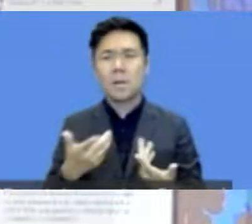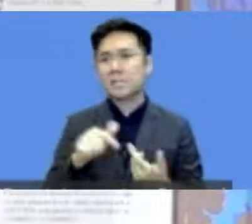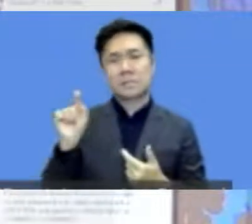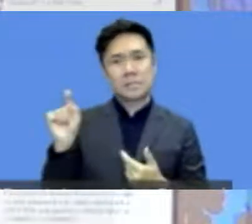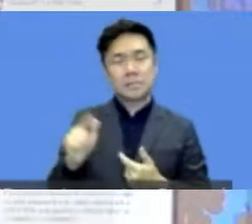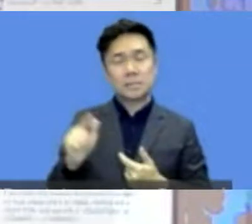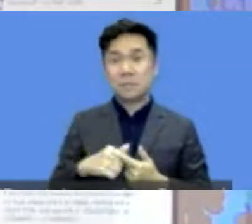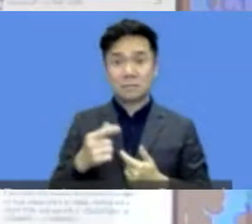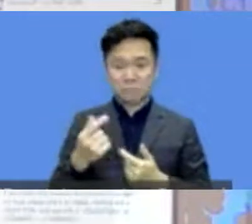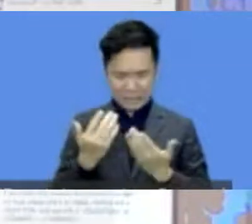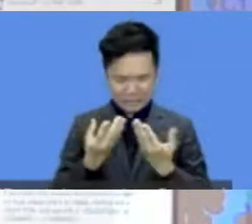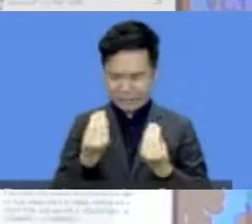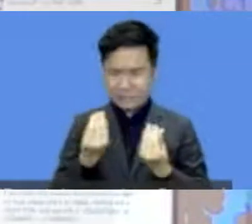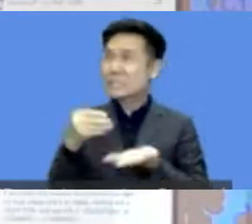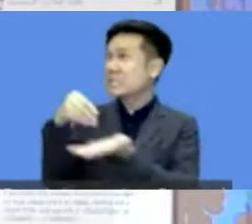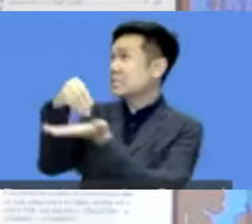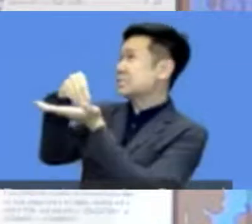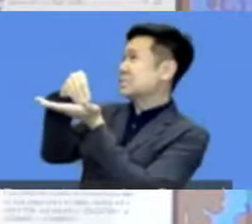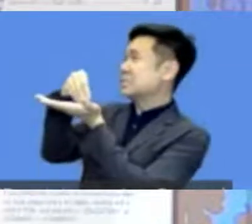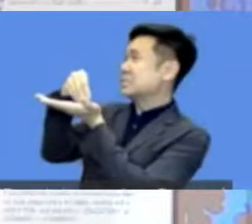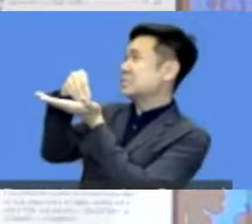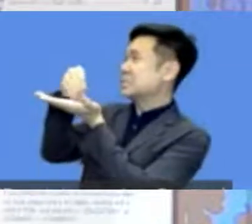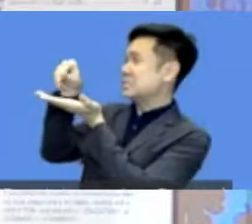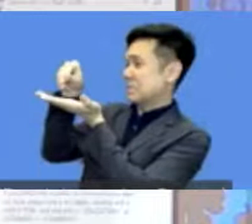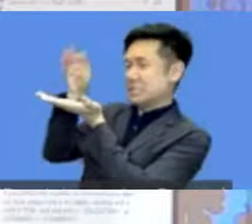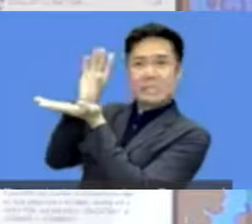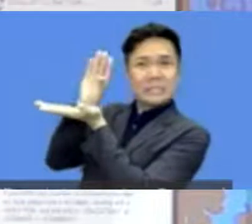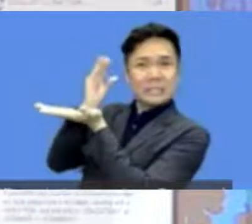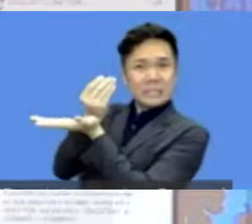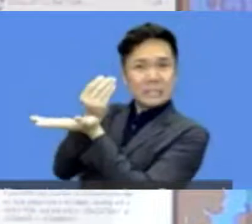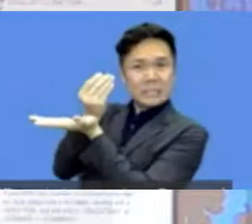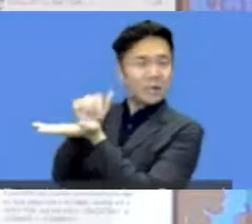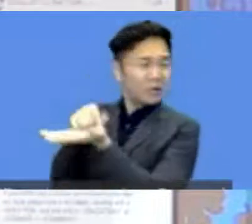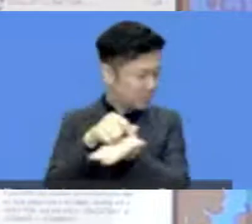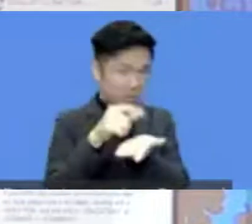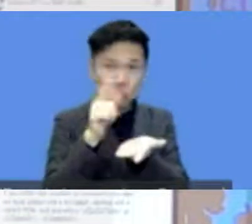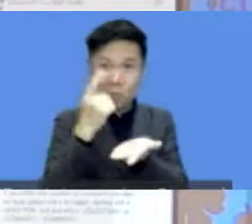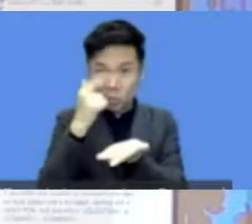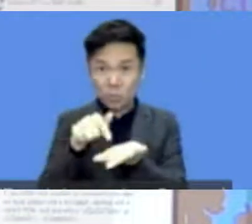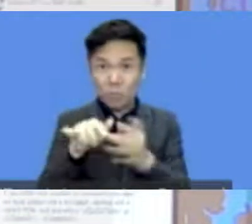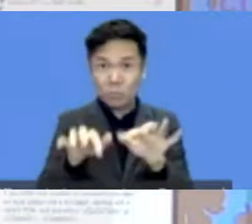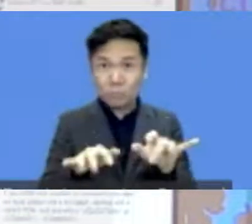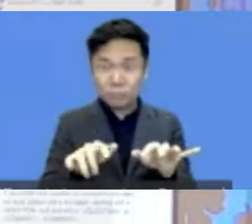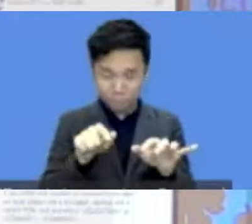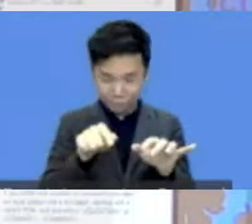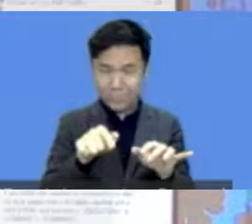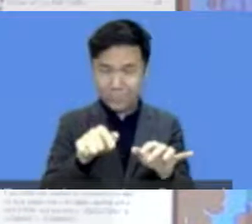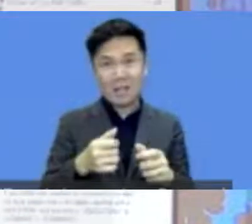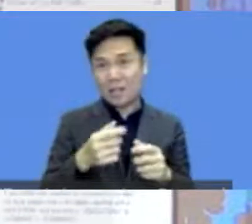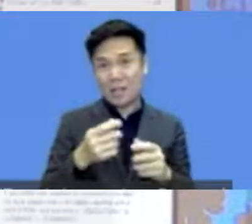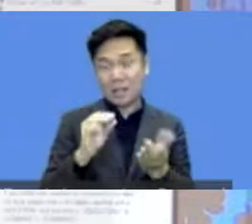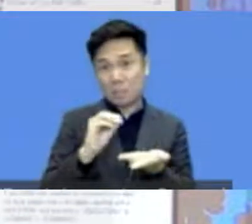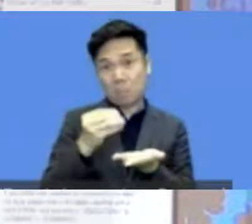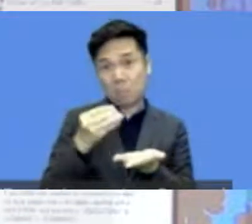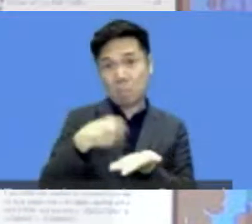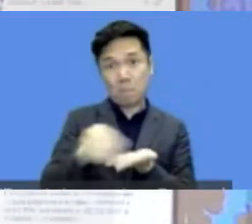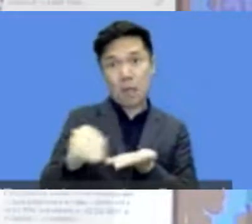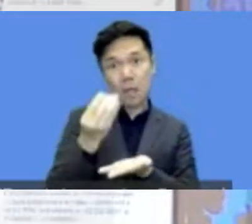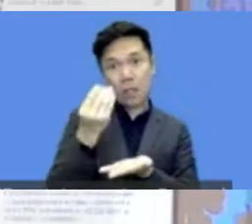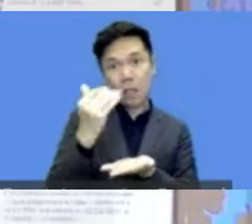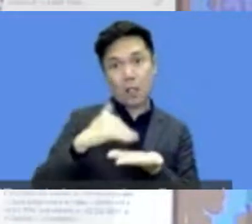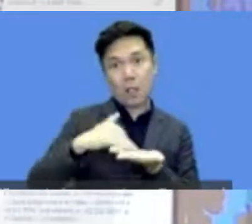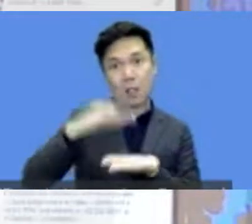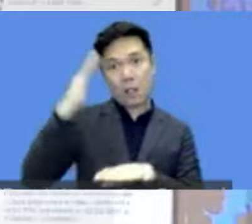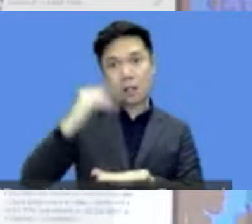that cannot afford to access the internet and also the software, because software is also costly if you don't use the free and open source,